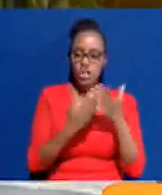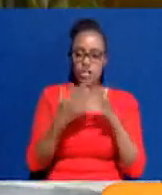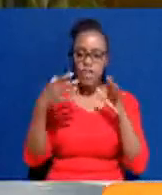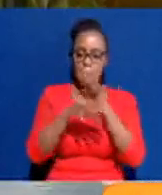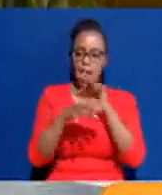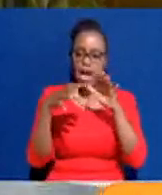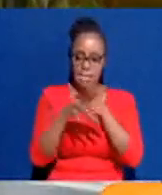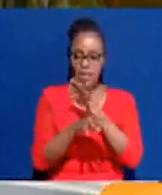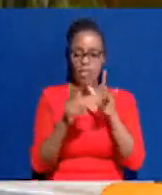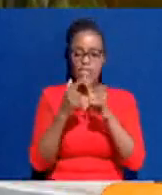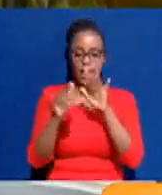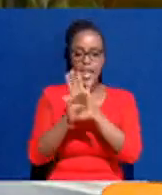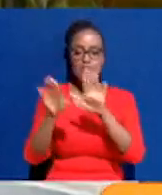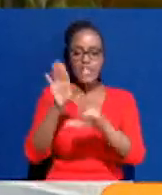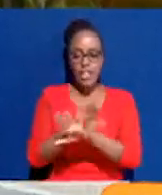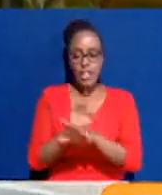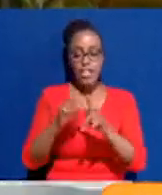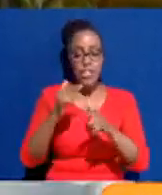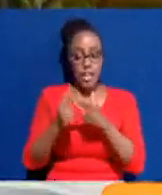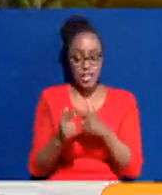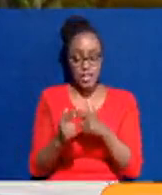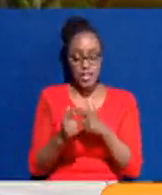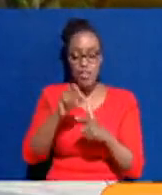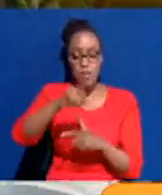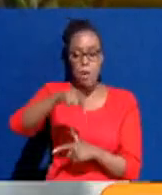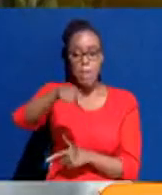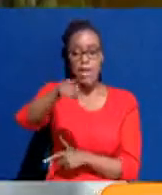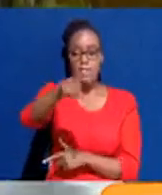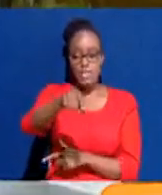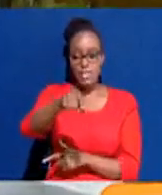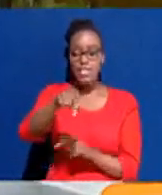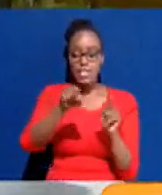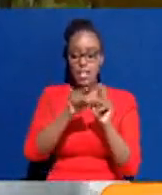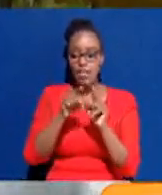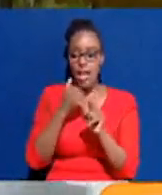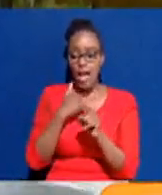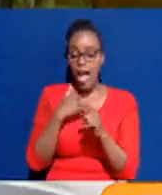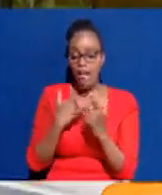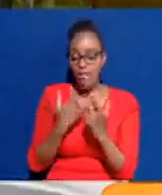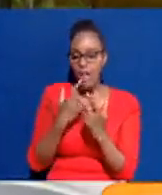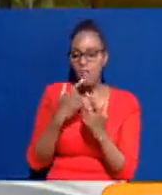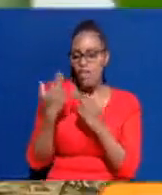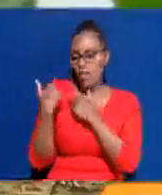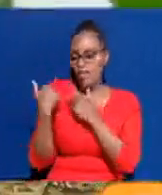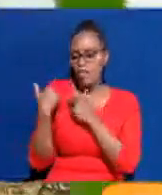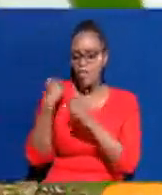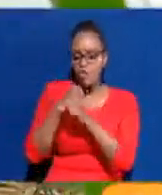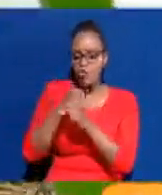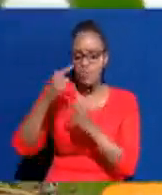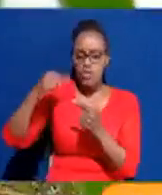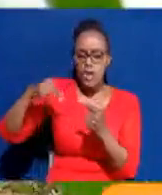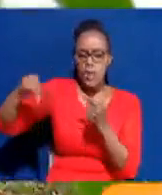for loading and everything. And then for planting, it's agronomists who do rotation. We have